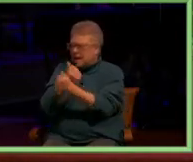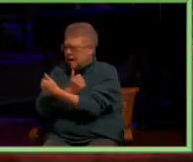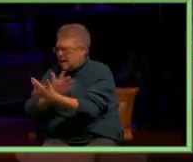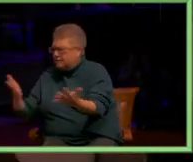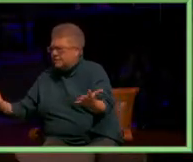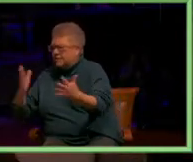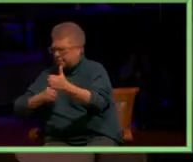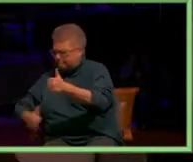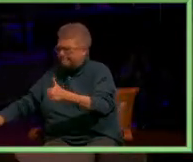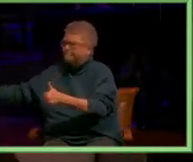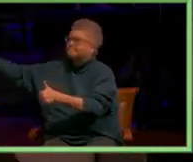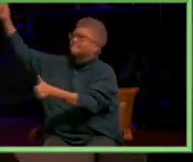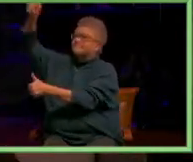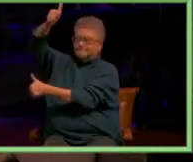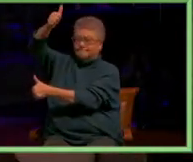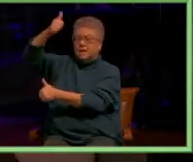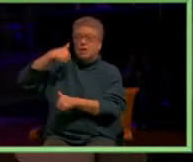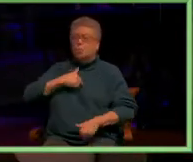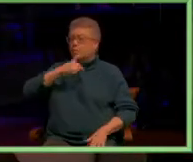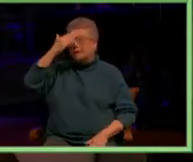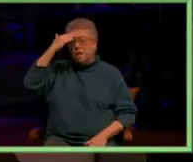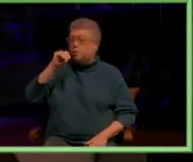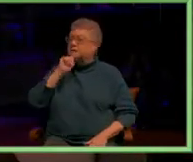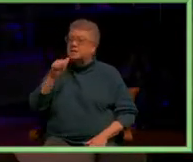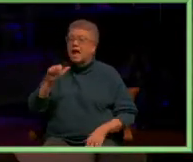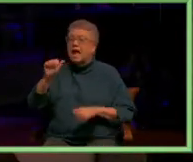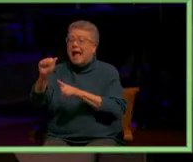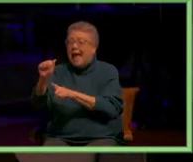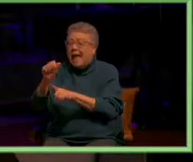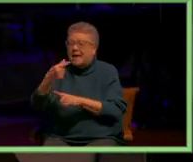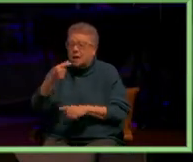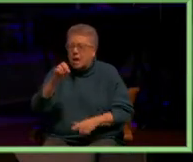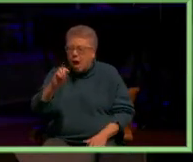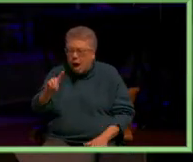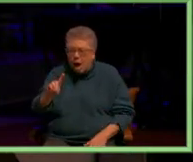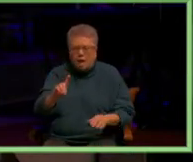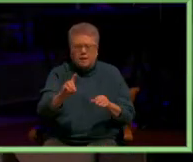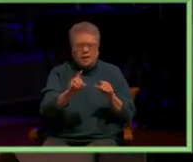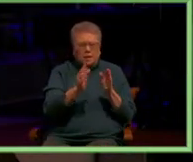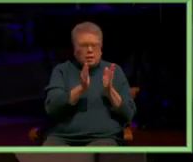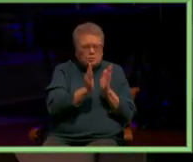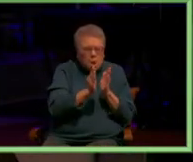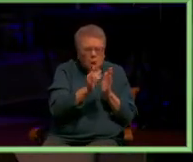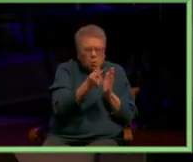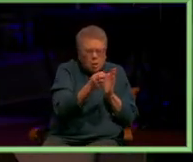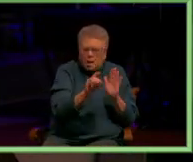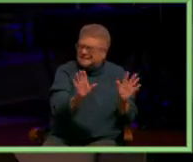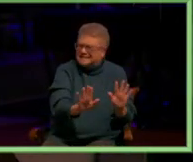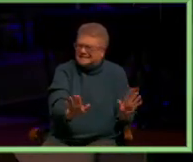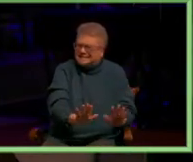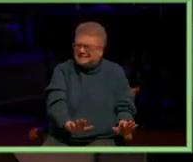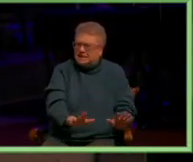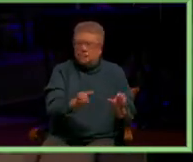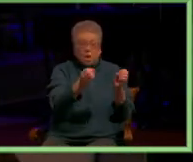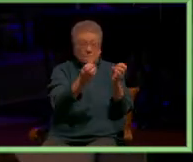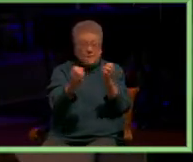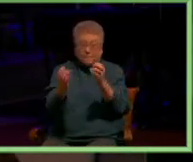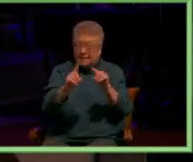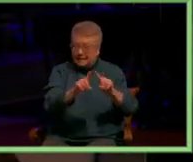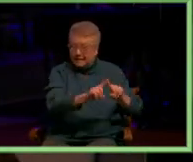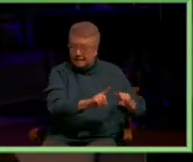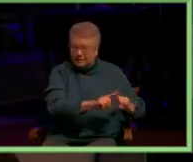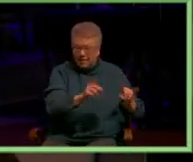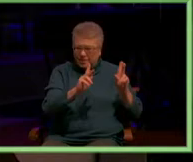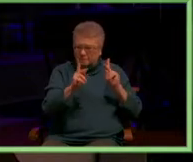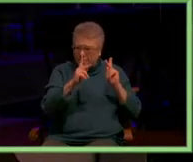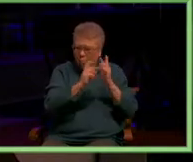is first. We know that he's not a God, some God, one of the gods. We know that there aren't many gods. We